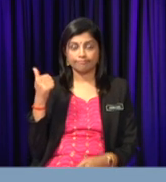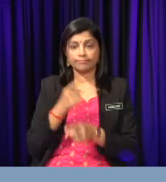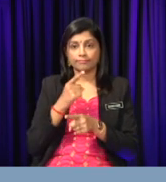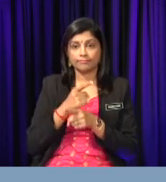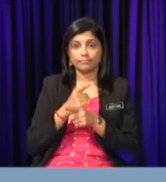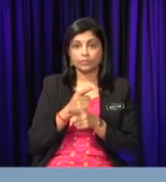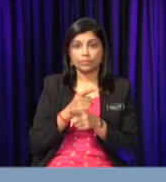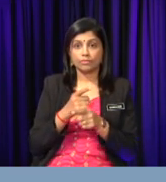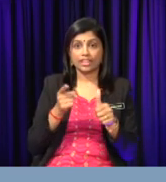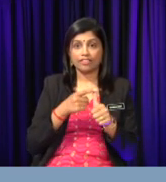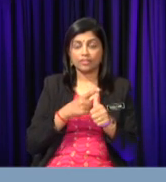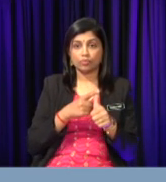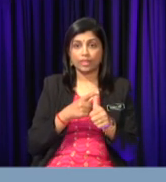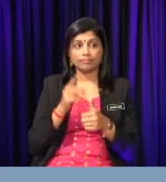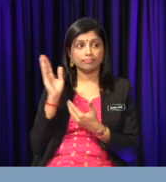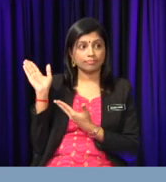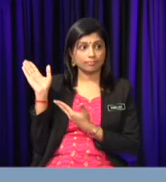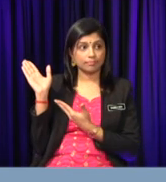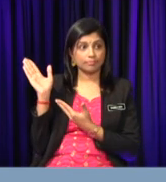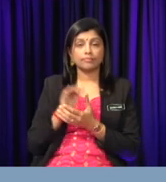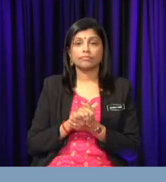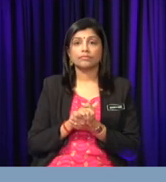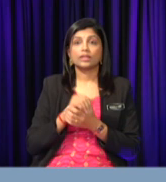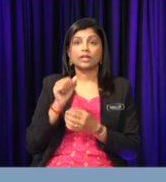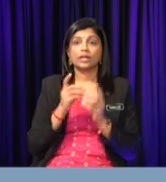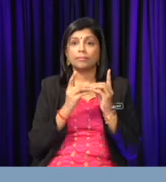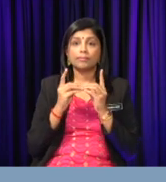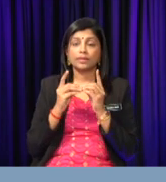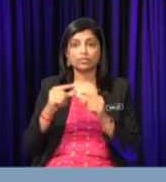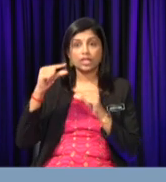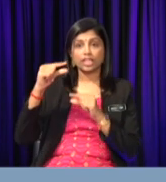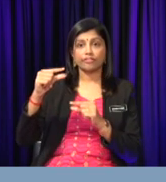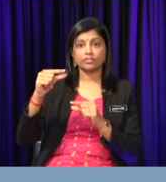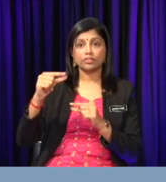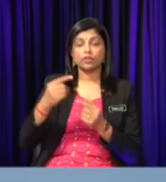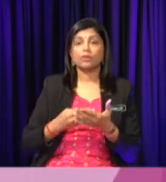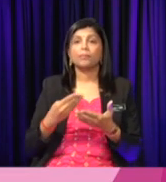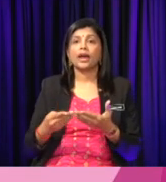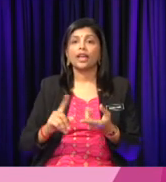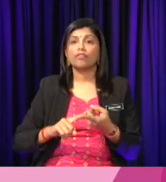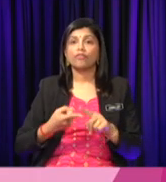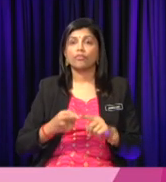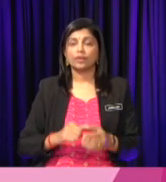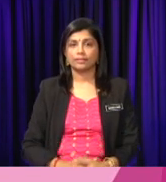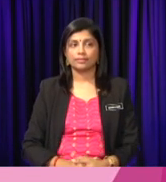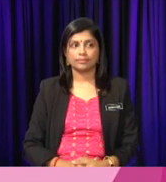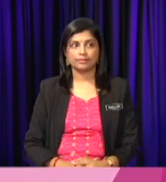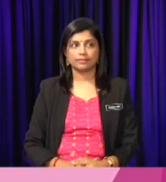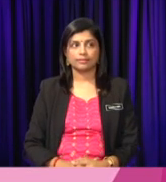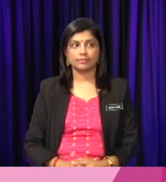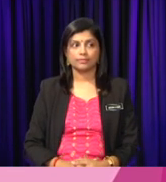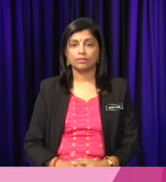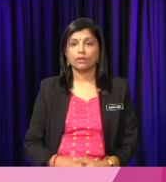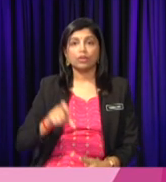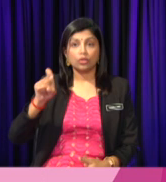I'd like you to talk about a birthday gift that you would buy for a friend. First, you